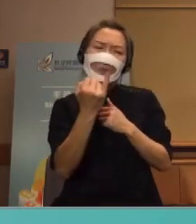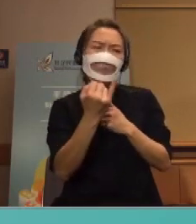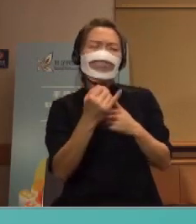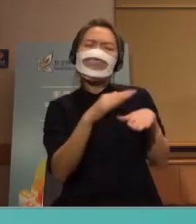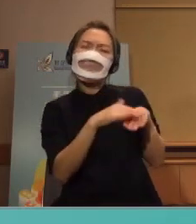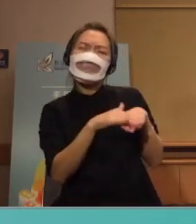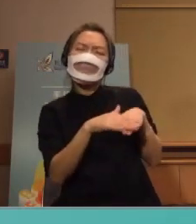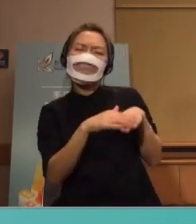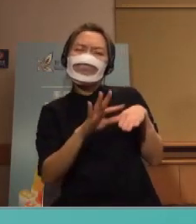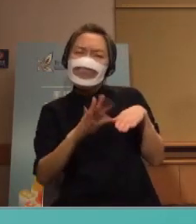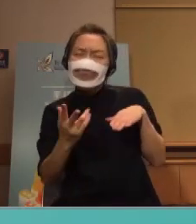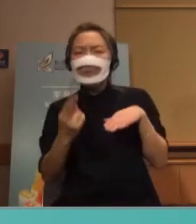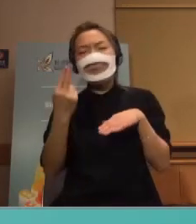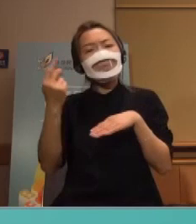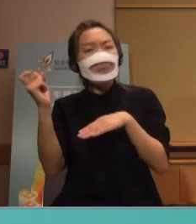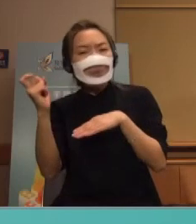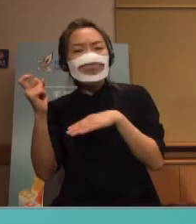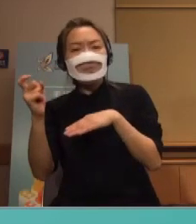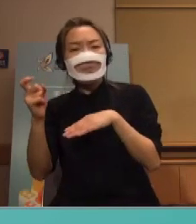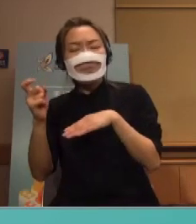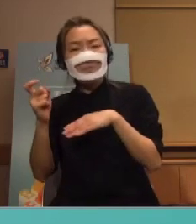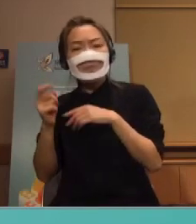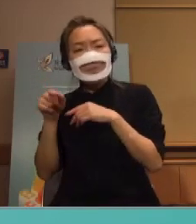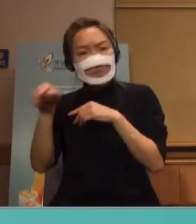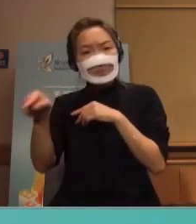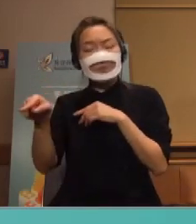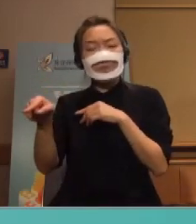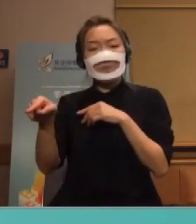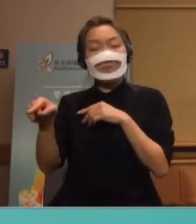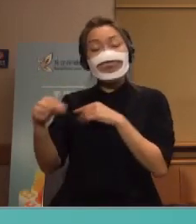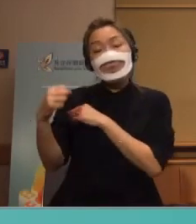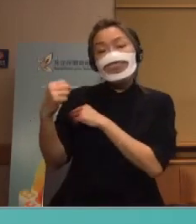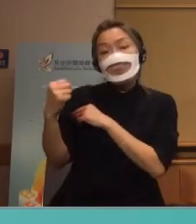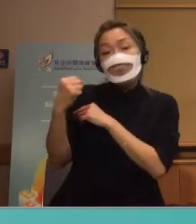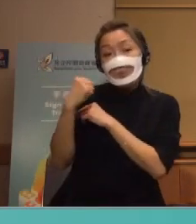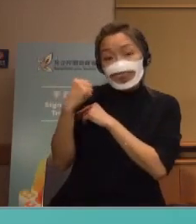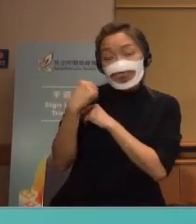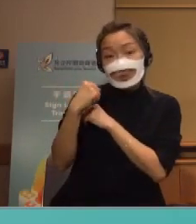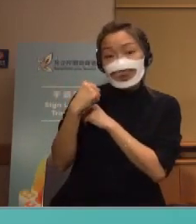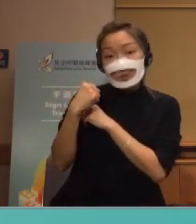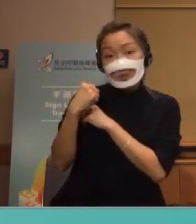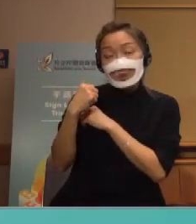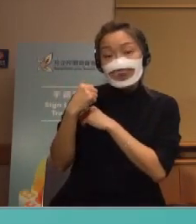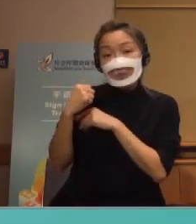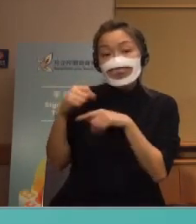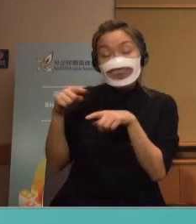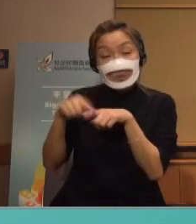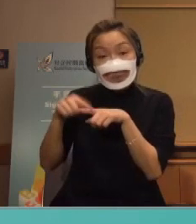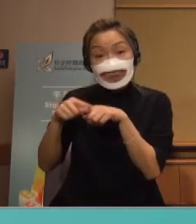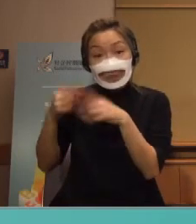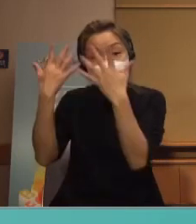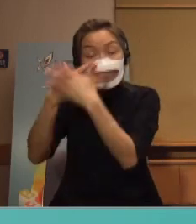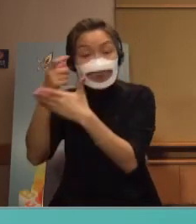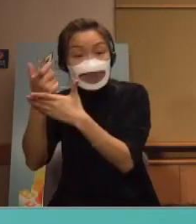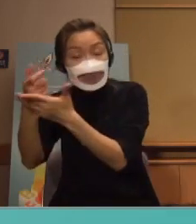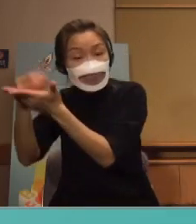talking about is just like, how do you get this functionality as soon as possible? Like if I want to buy this, how do I get it as quick as I can? And